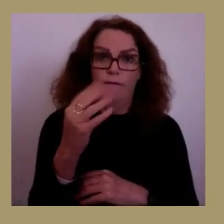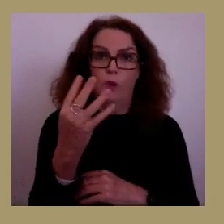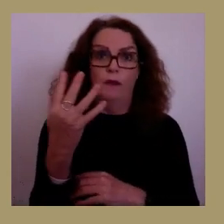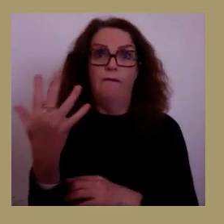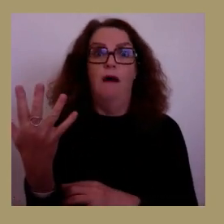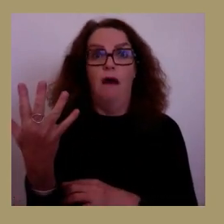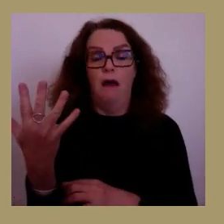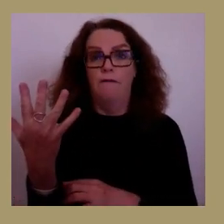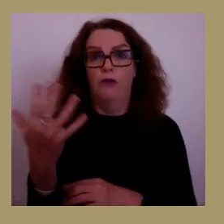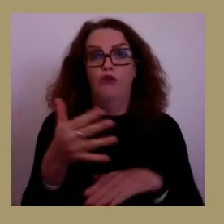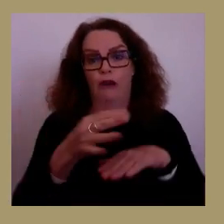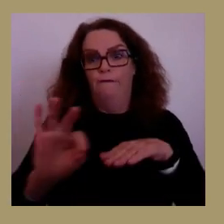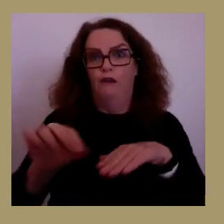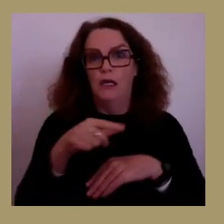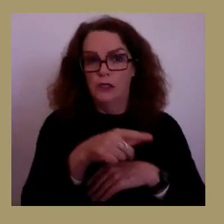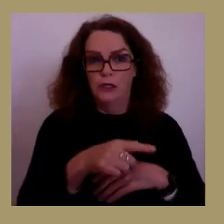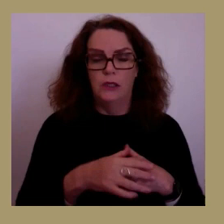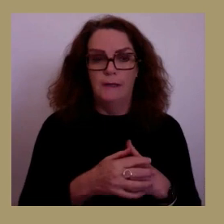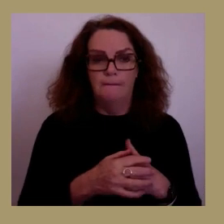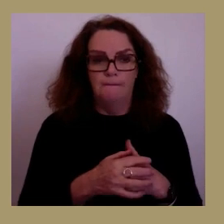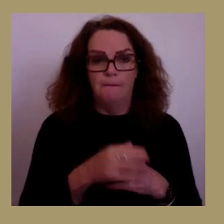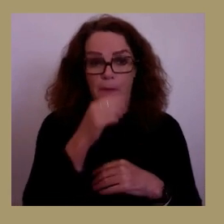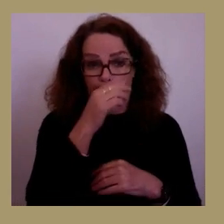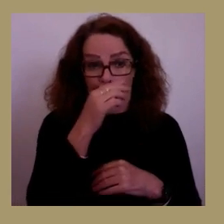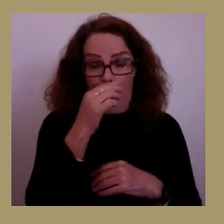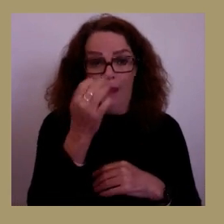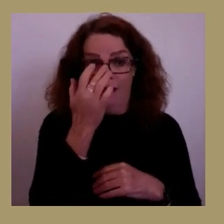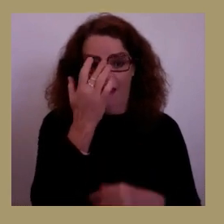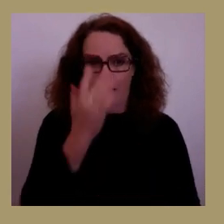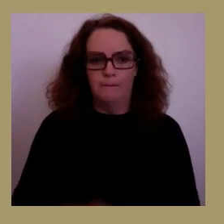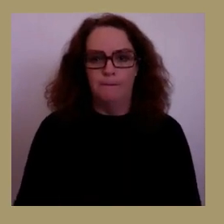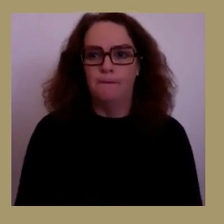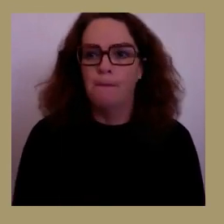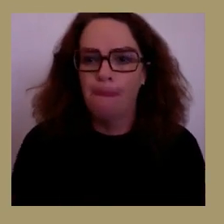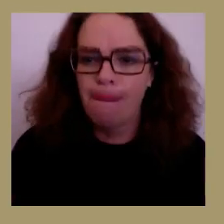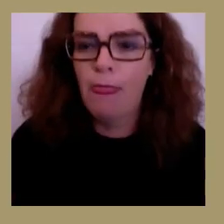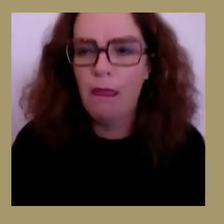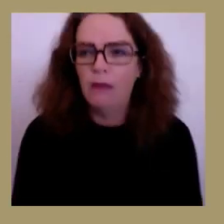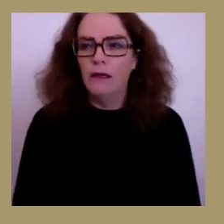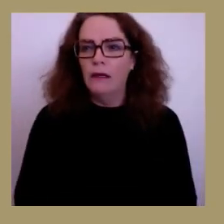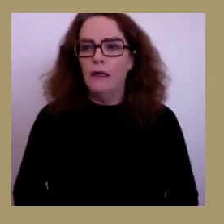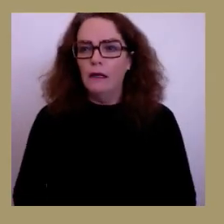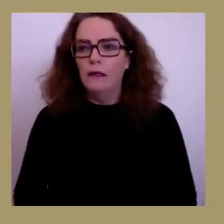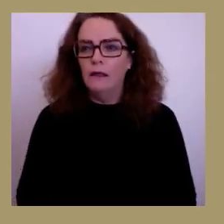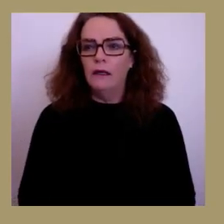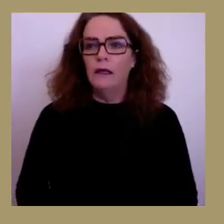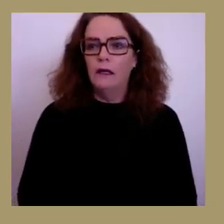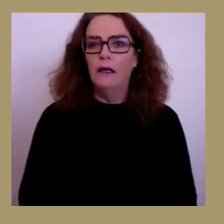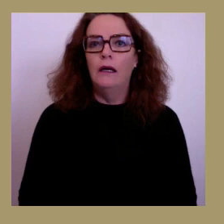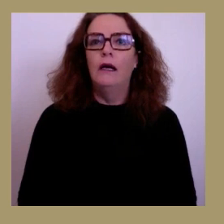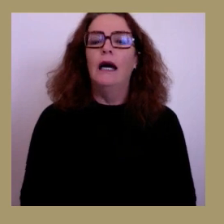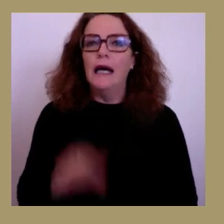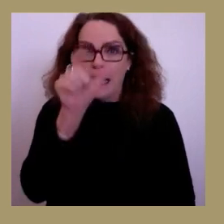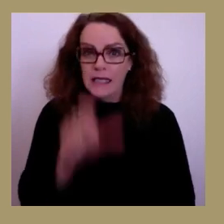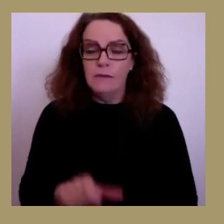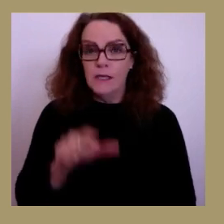date format. But as mentioned, the main source of verifying if it is a real seniors card is scanning the QR code. What customers can do also